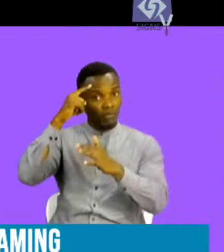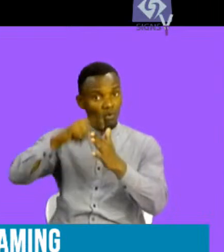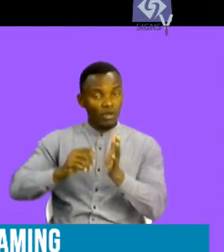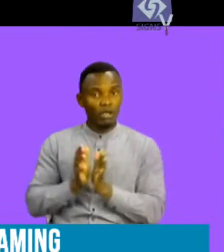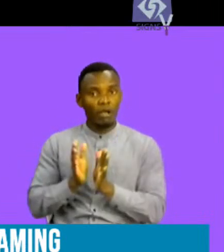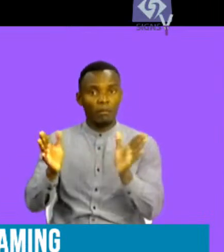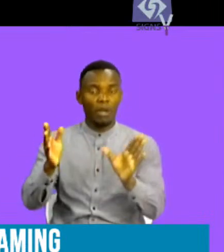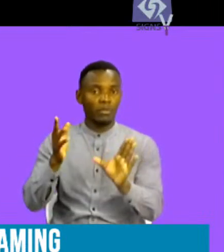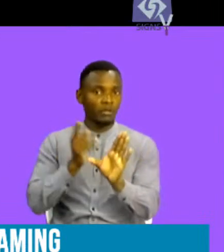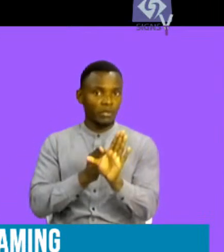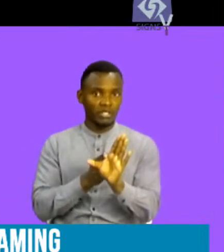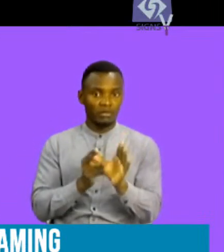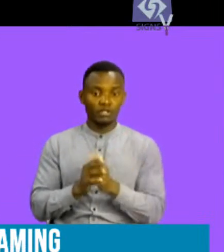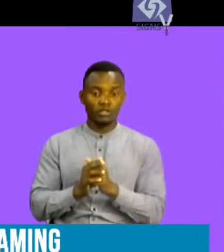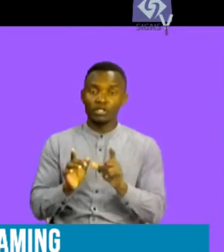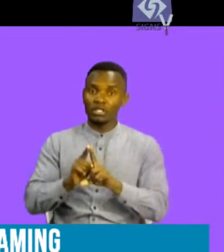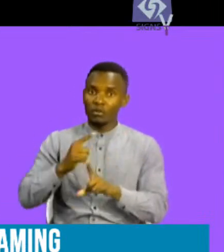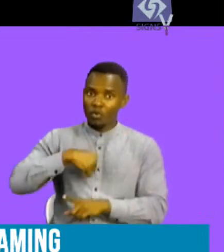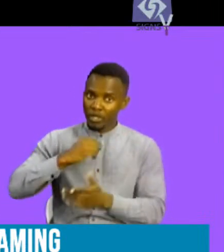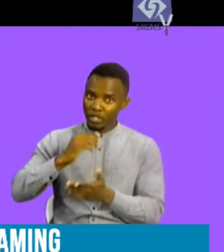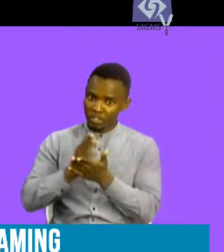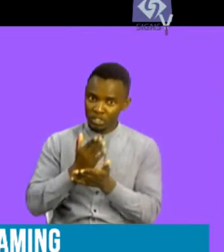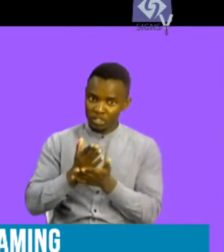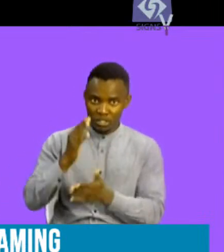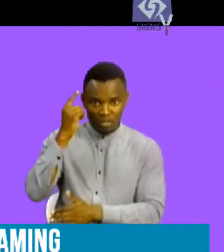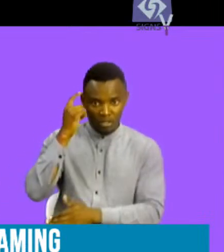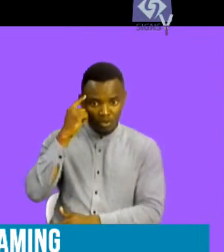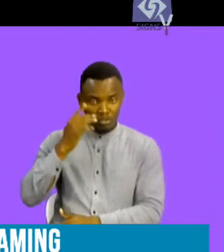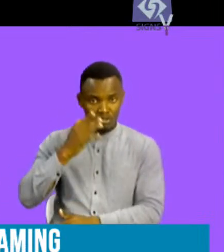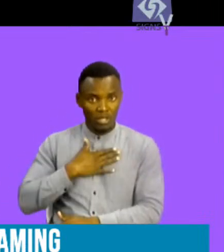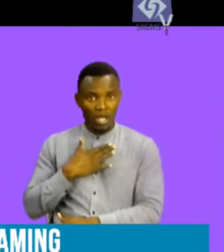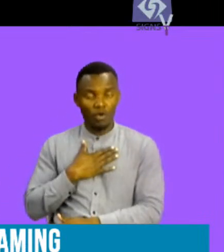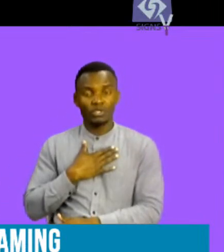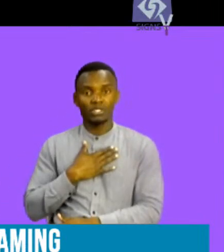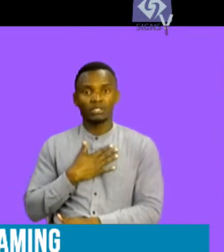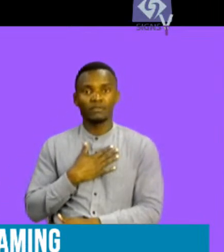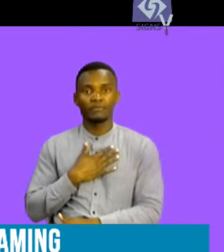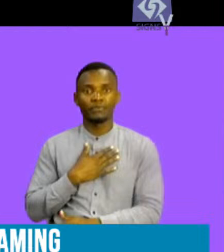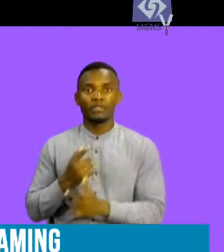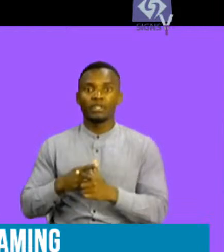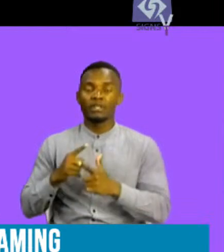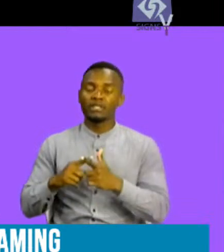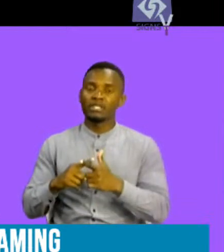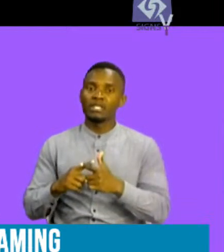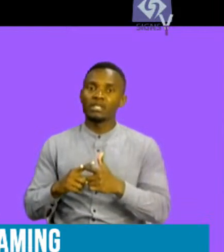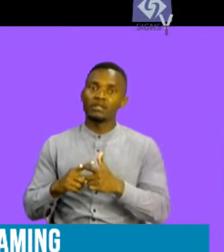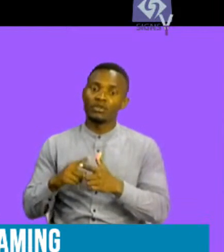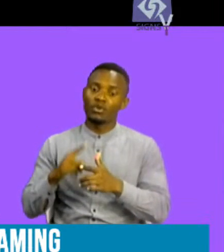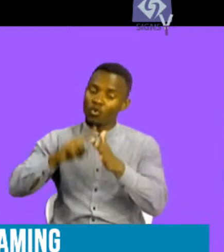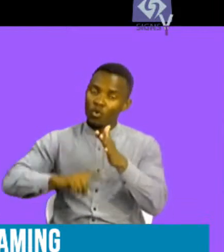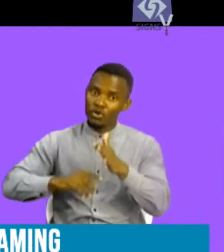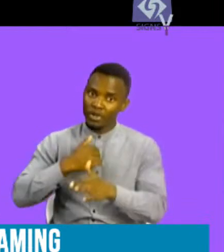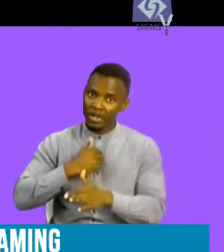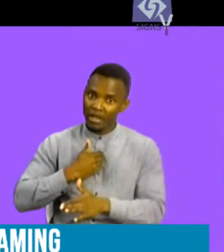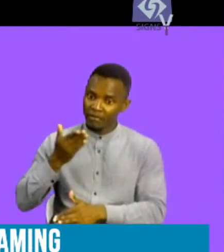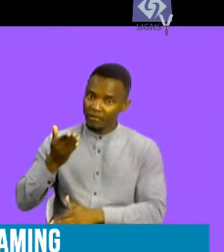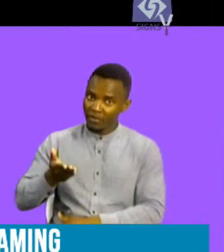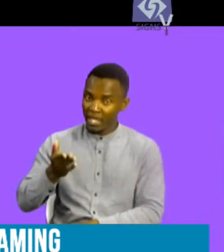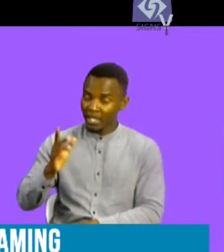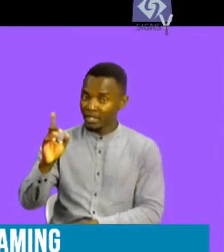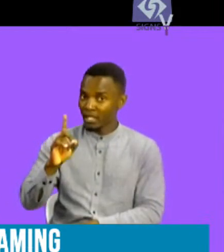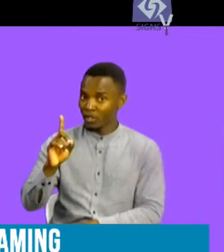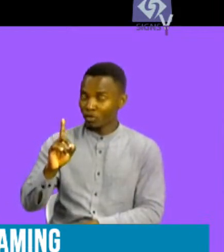our input and actually mobilize them to come for public participation, so that what comes out in the Nairobi County